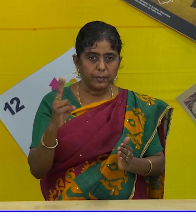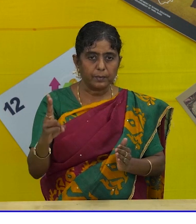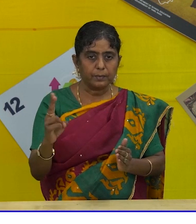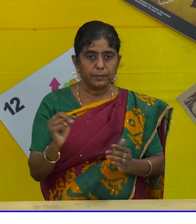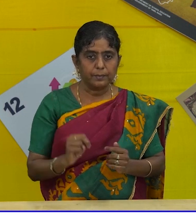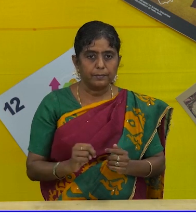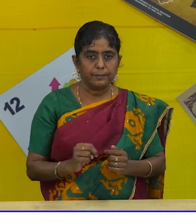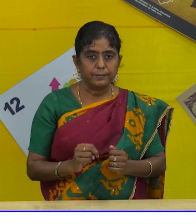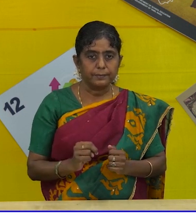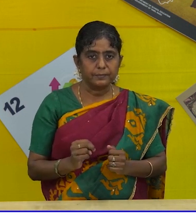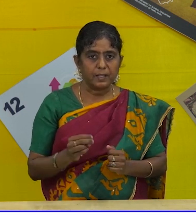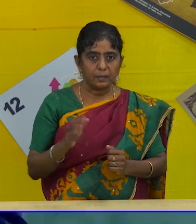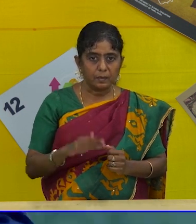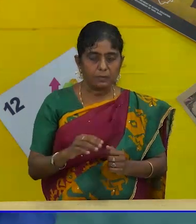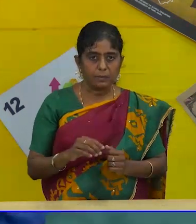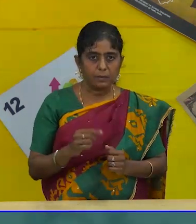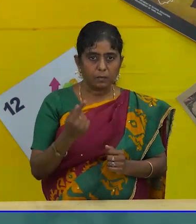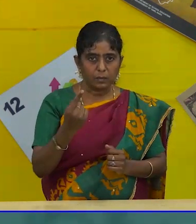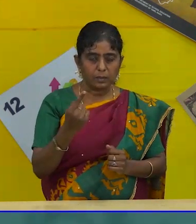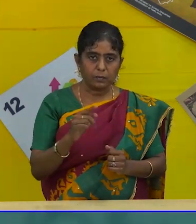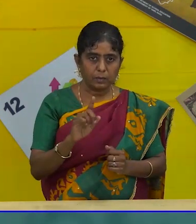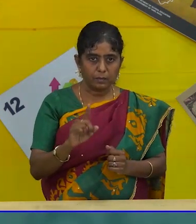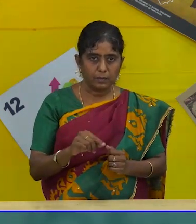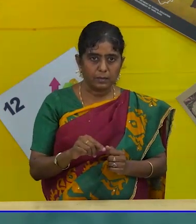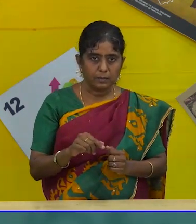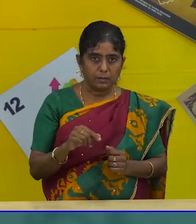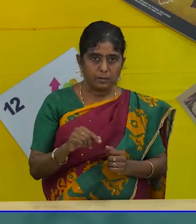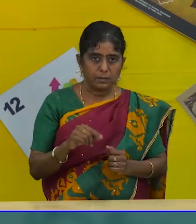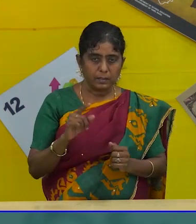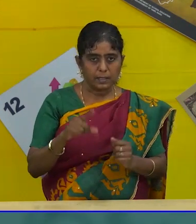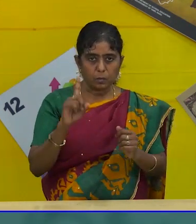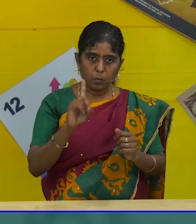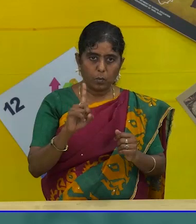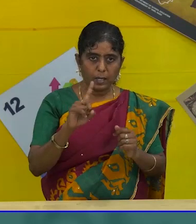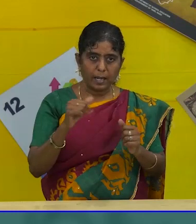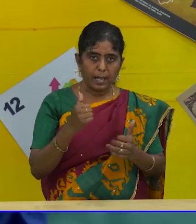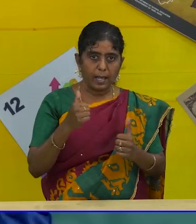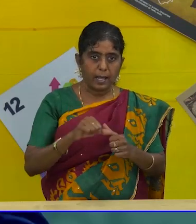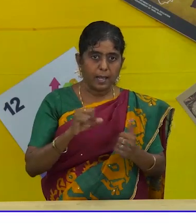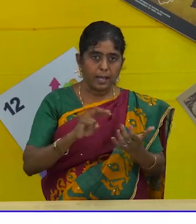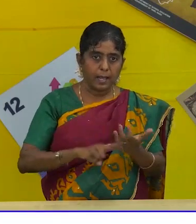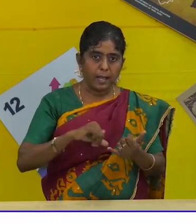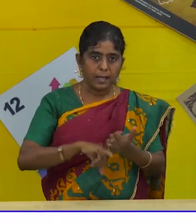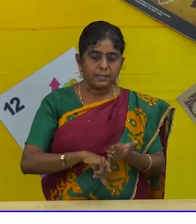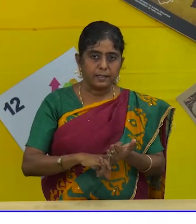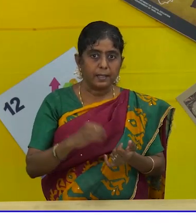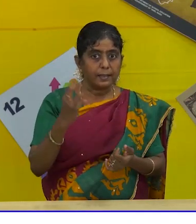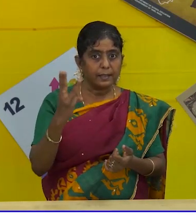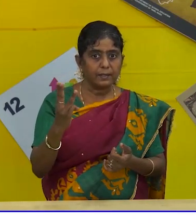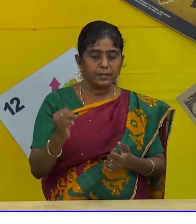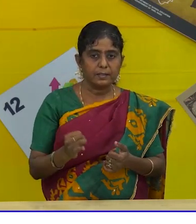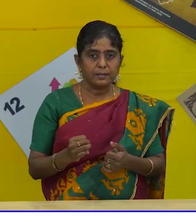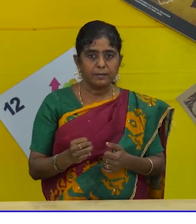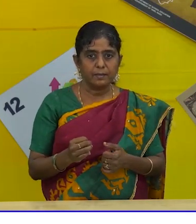at that. So having only one point of intersection, so it has one solution. And see the three